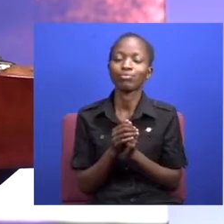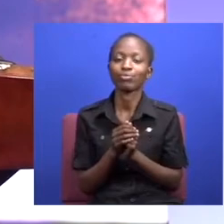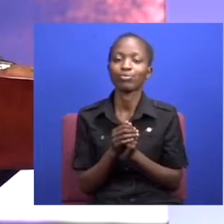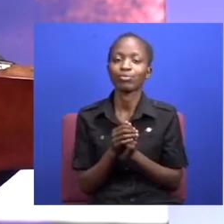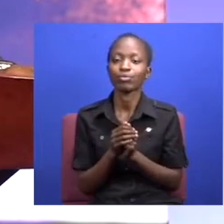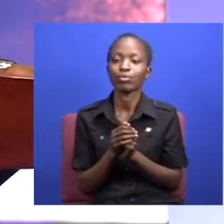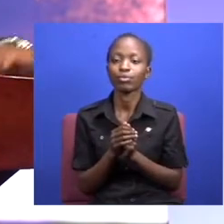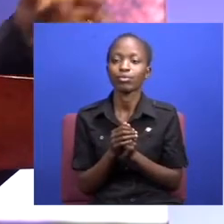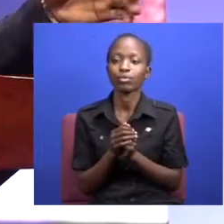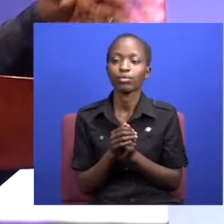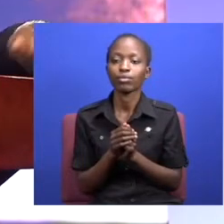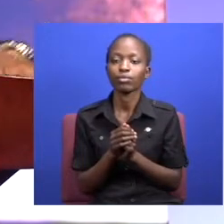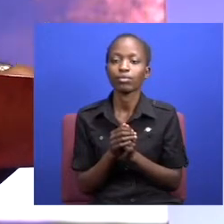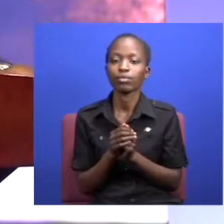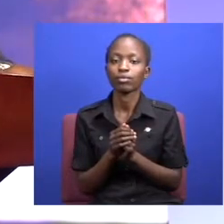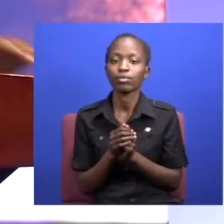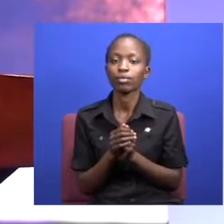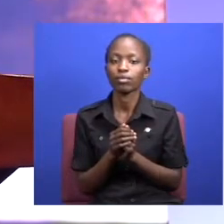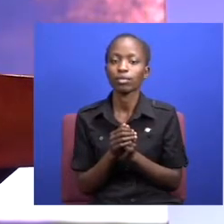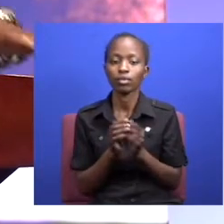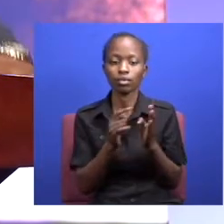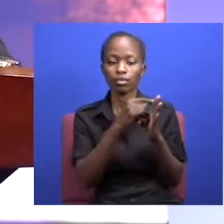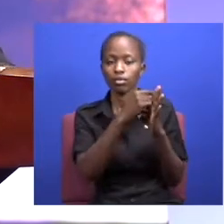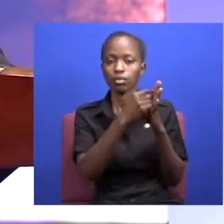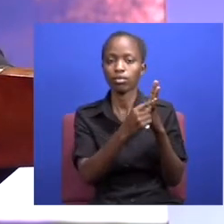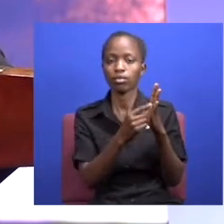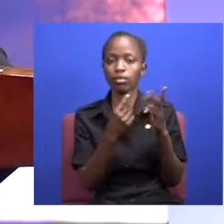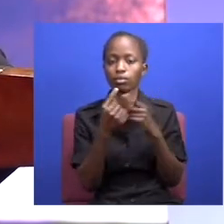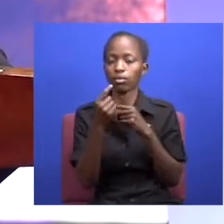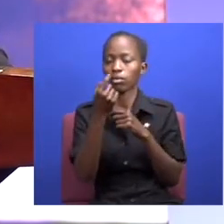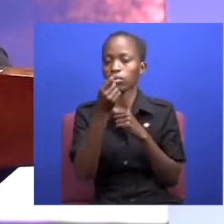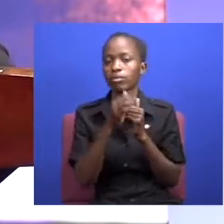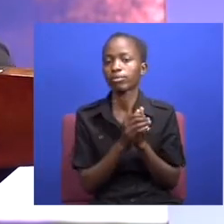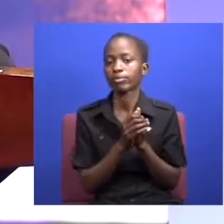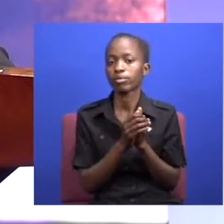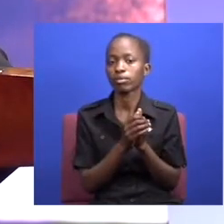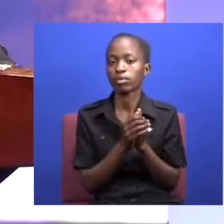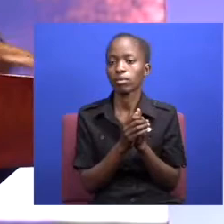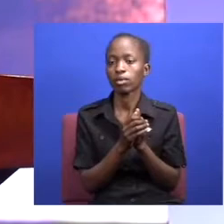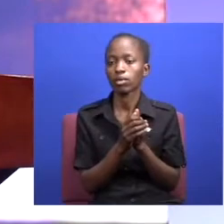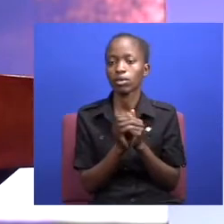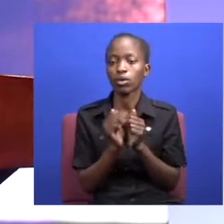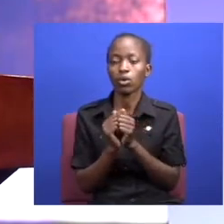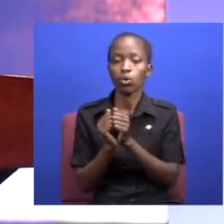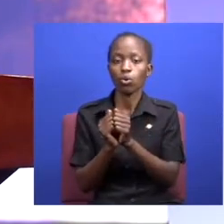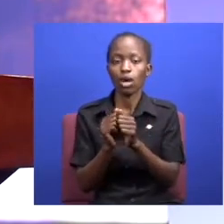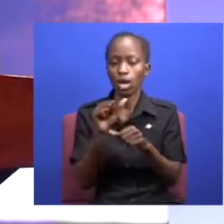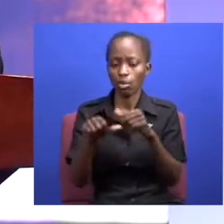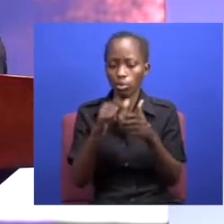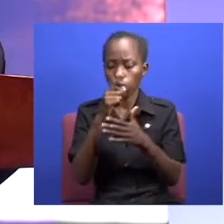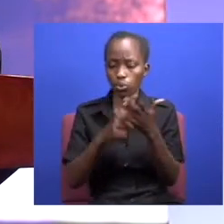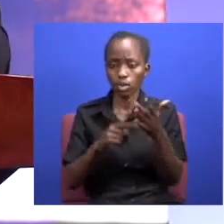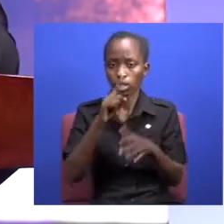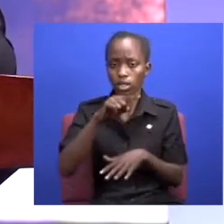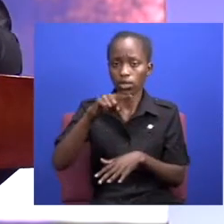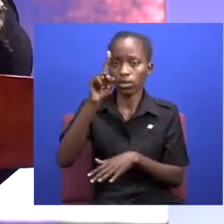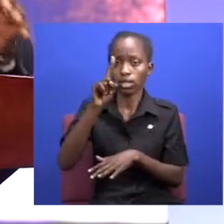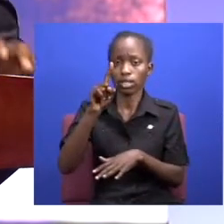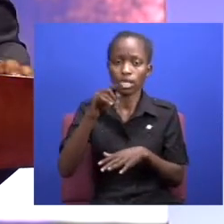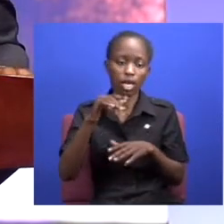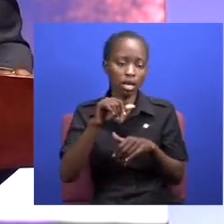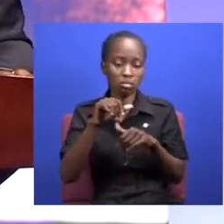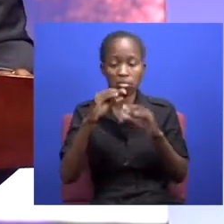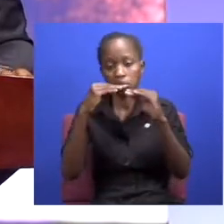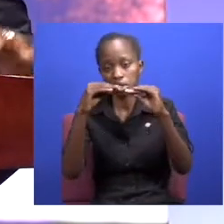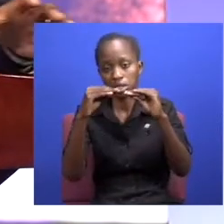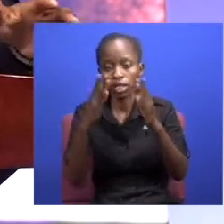things. Let me make some quick comments on each of these. Now, with regard to what's right, or teaching, or